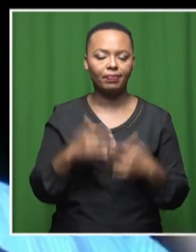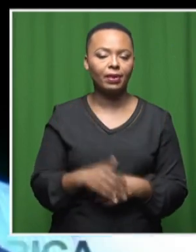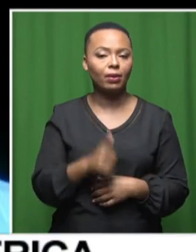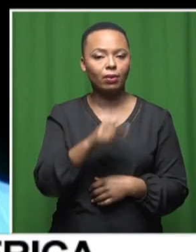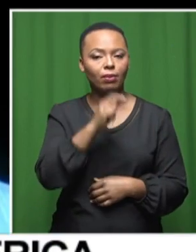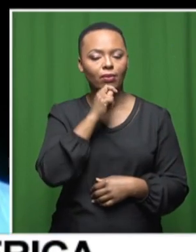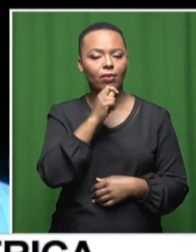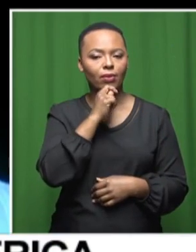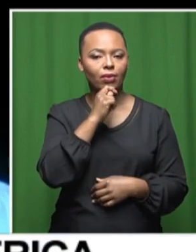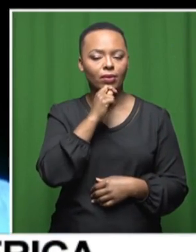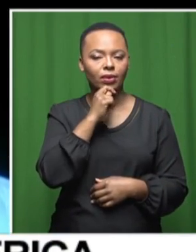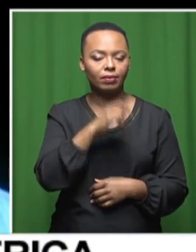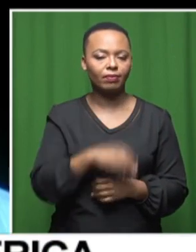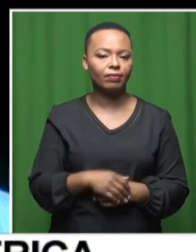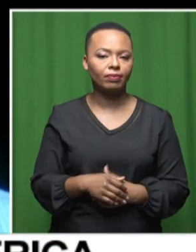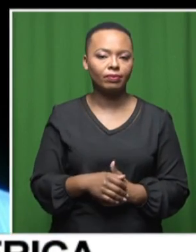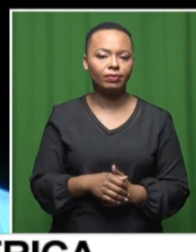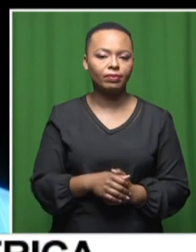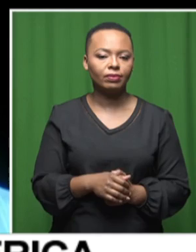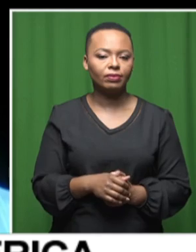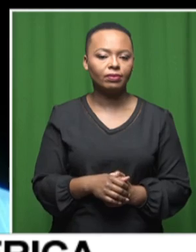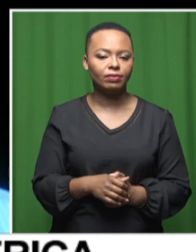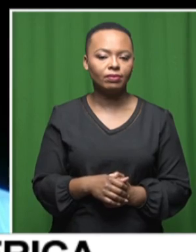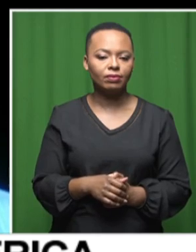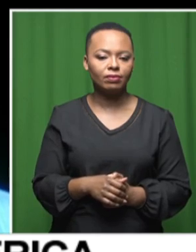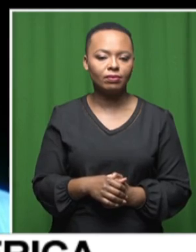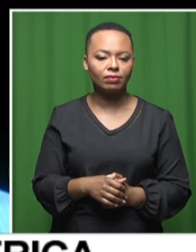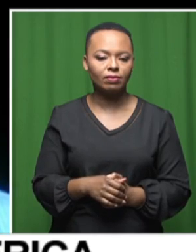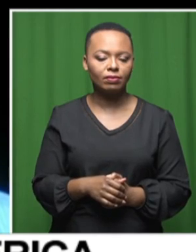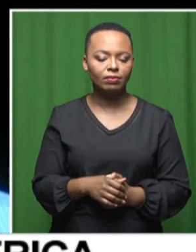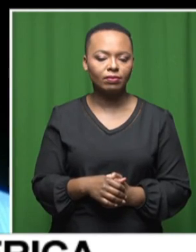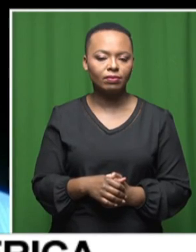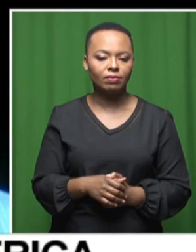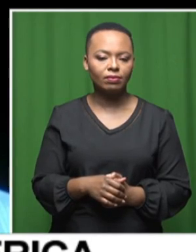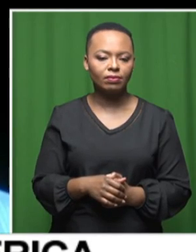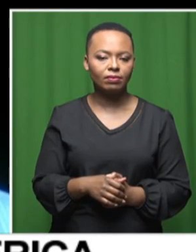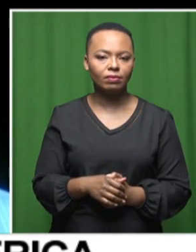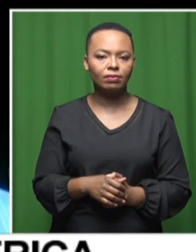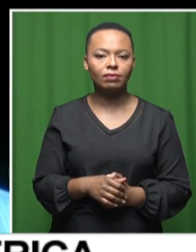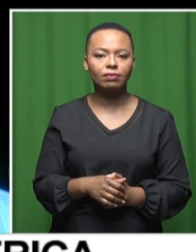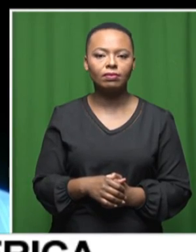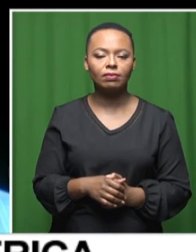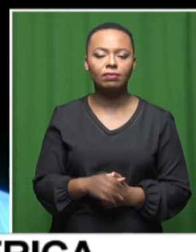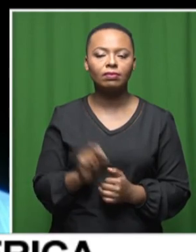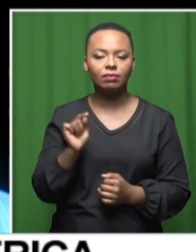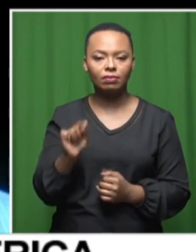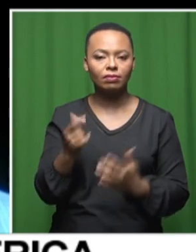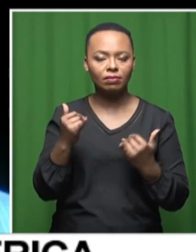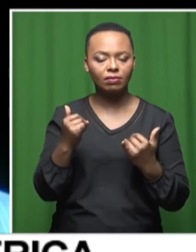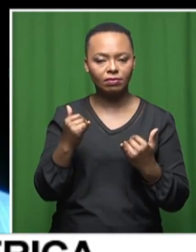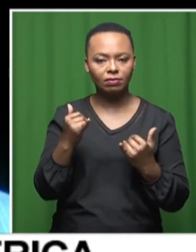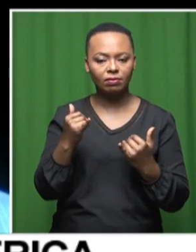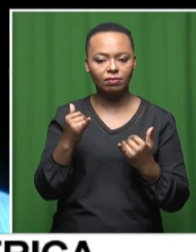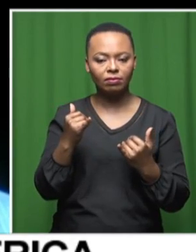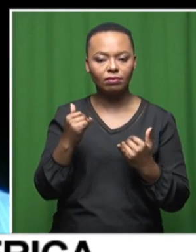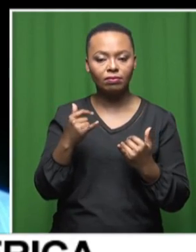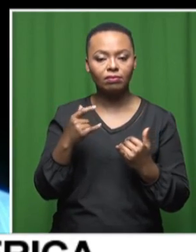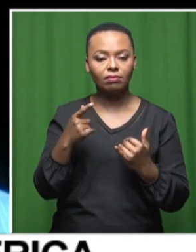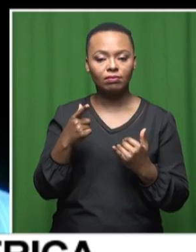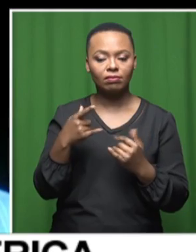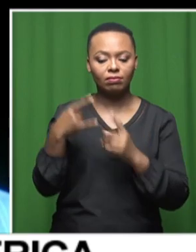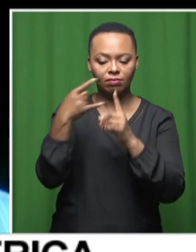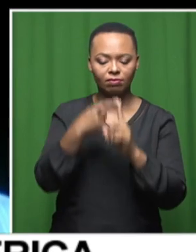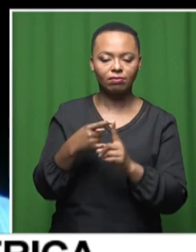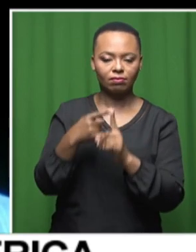morning, and good morning to the viewers. You know, Dr. de Kock, I was saying to Leanne off camera that I want